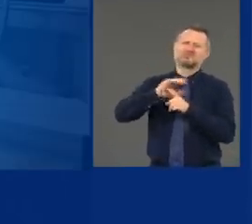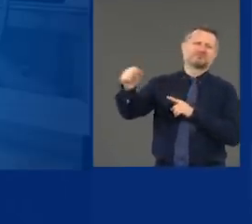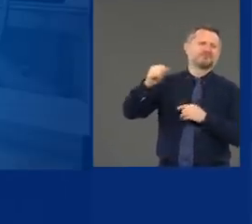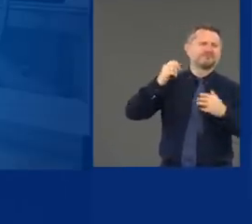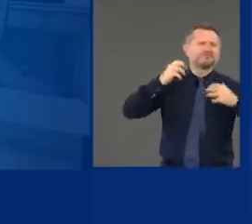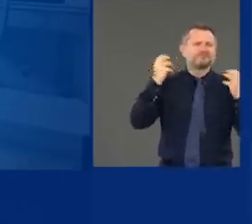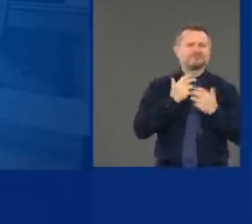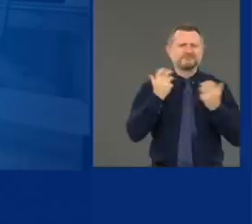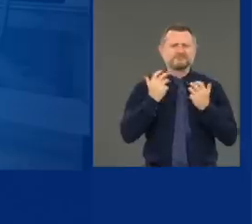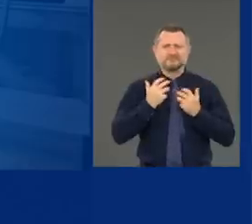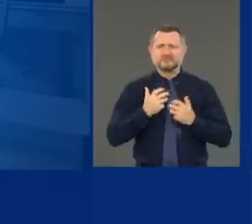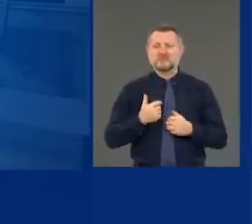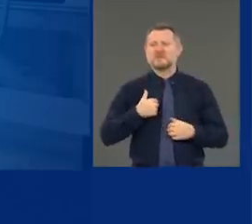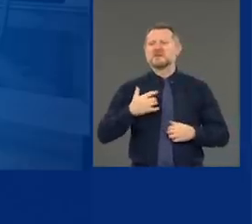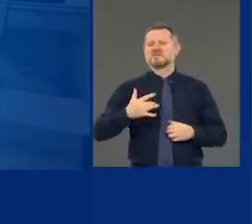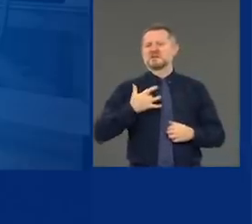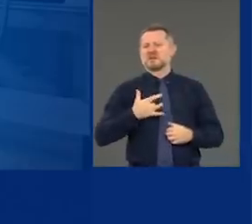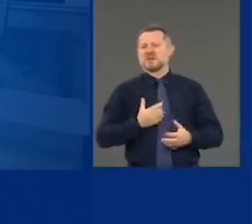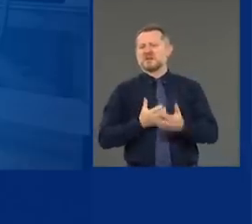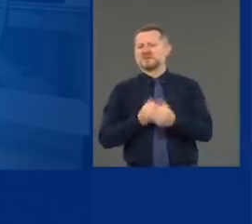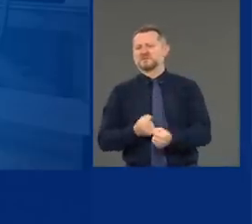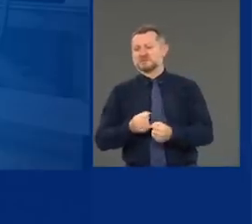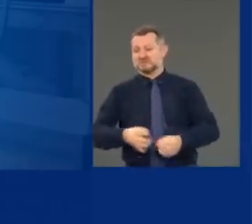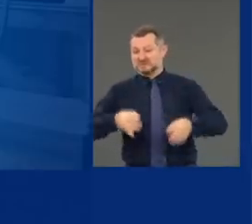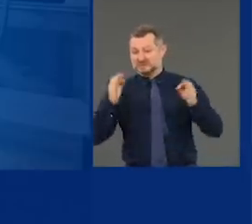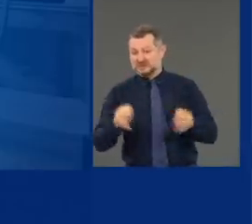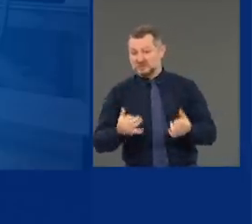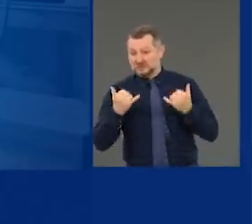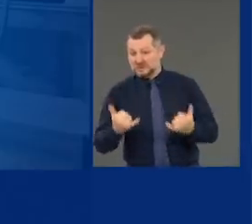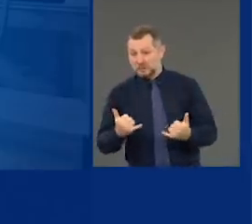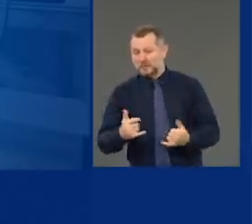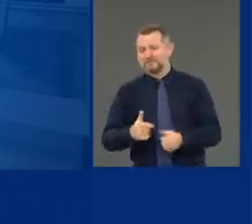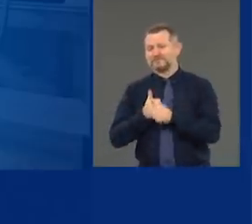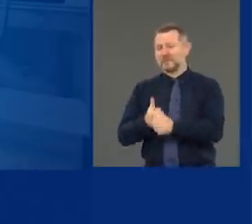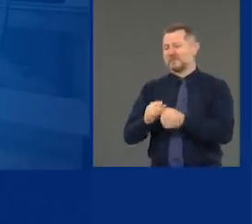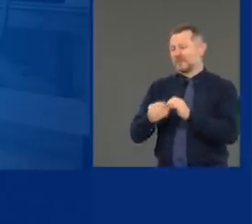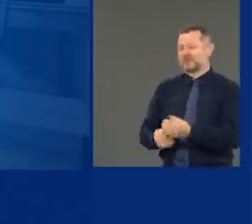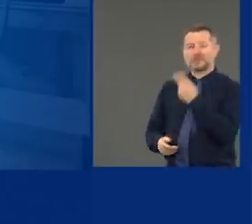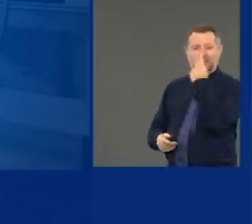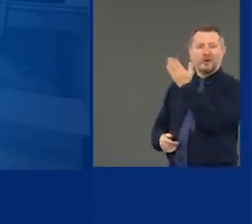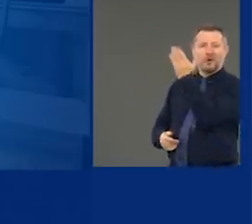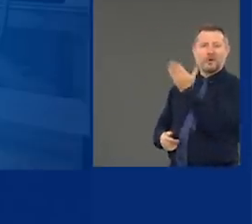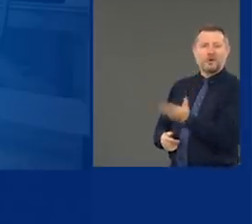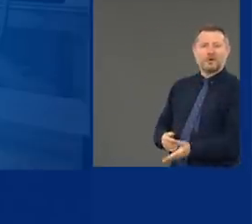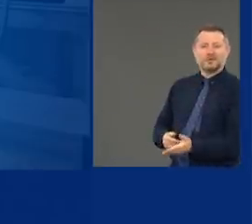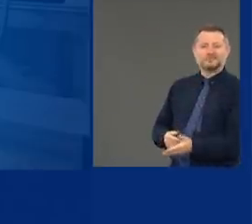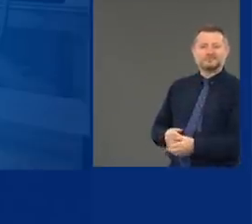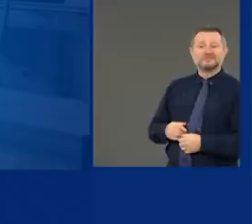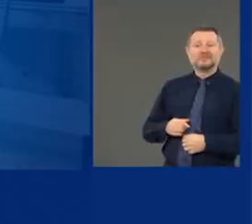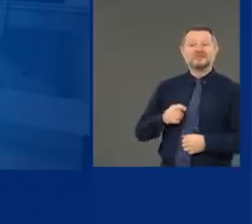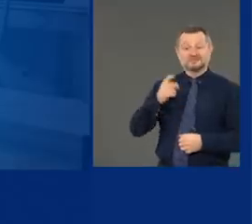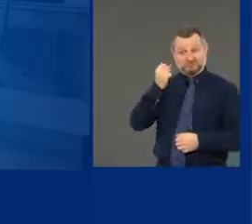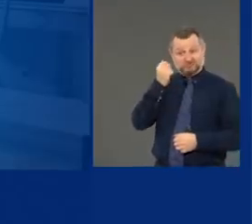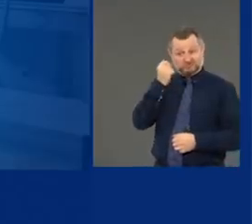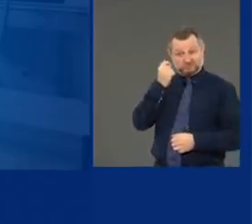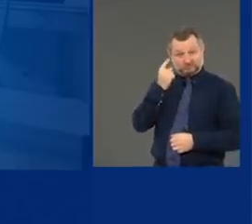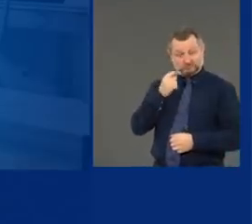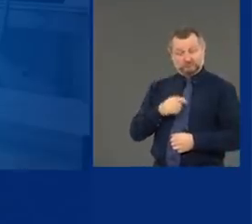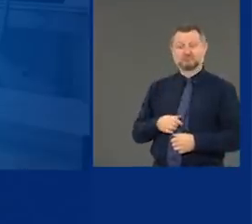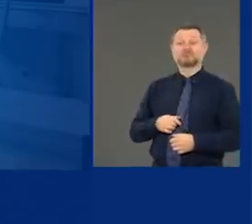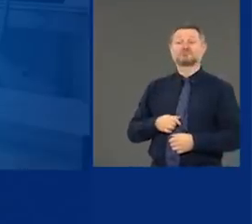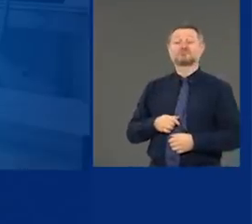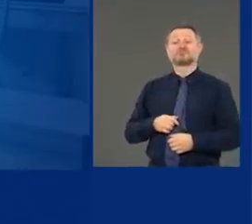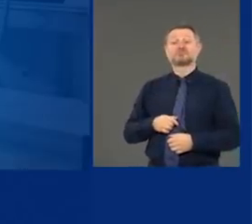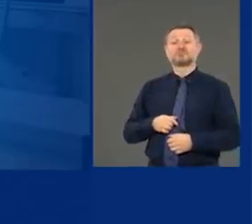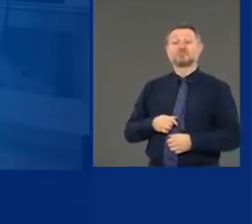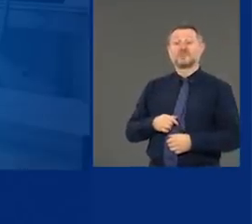And I feel confident making a decision on these numbers. Now, we can change the numbers, just like we